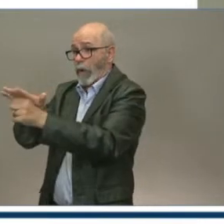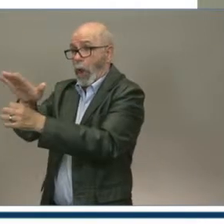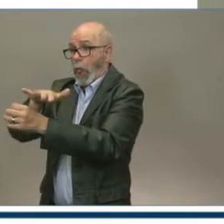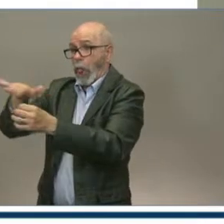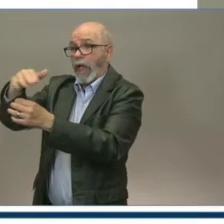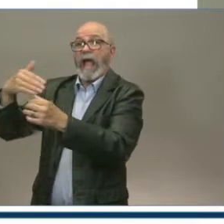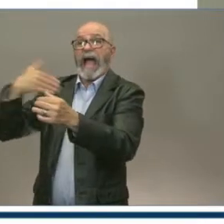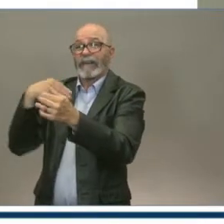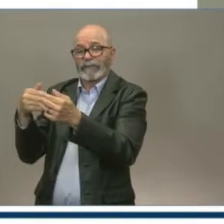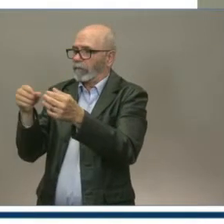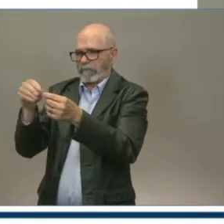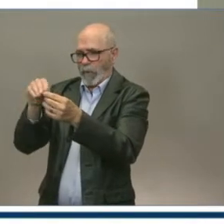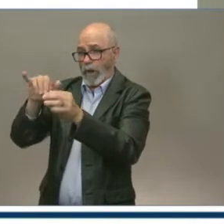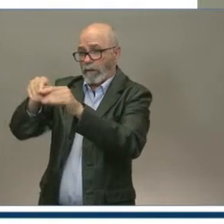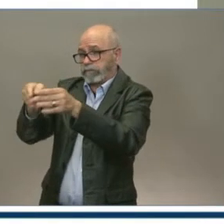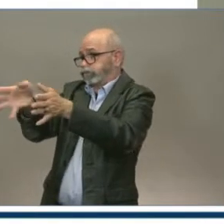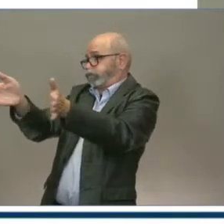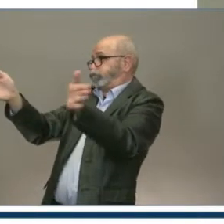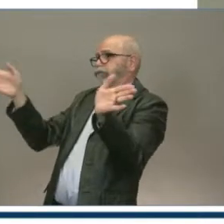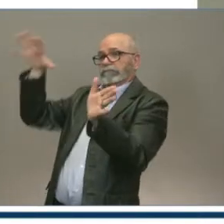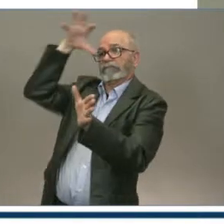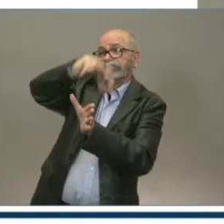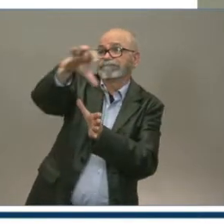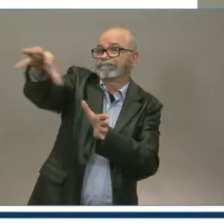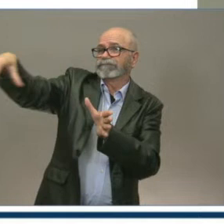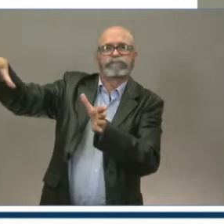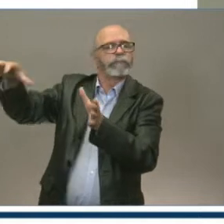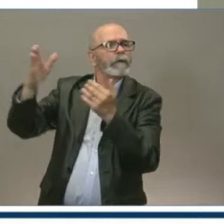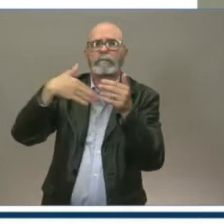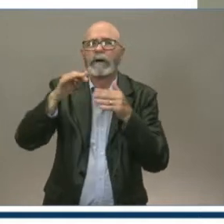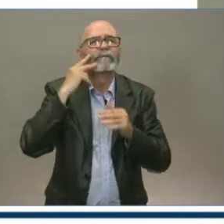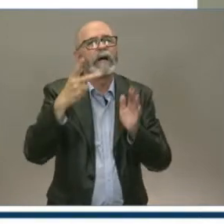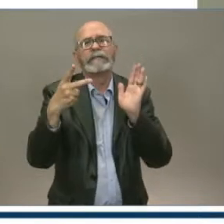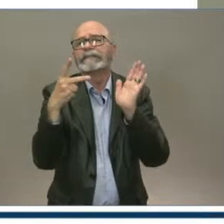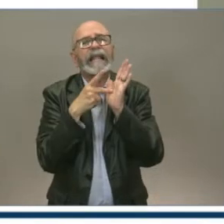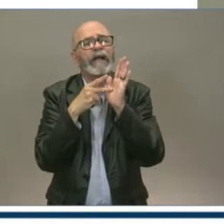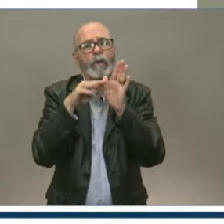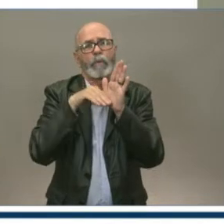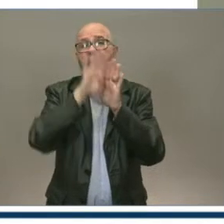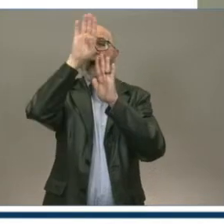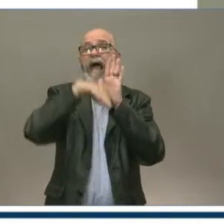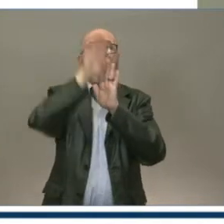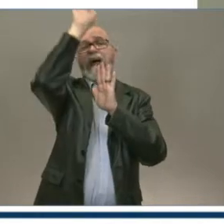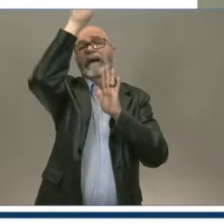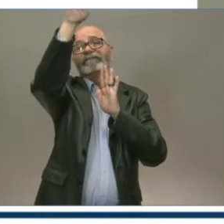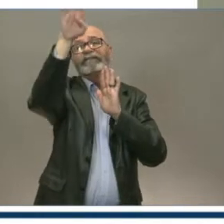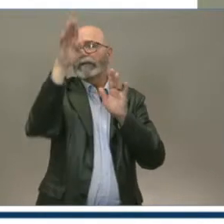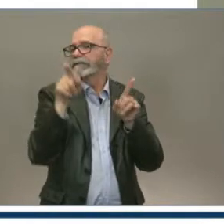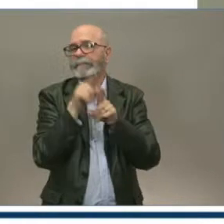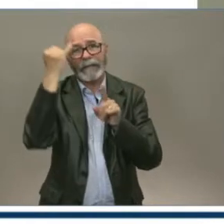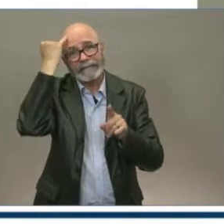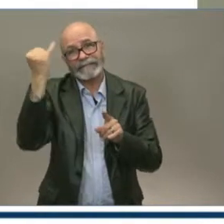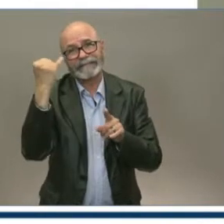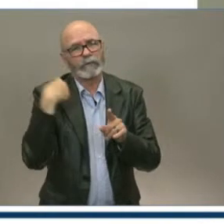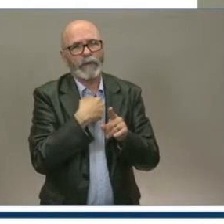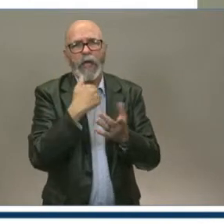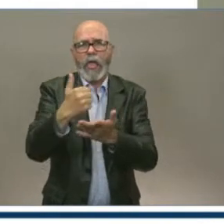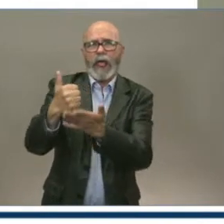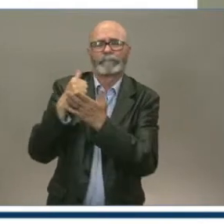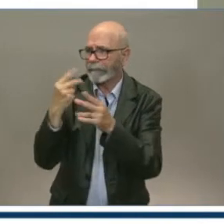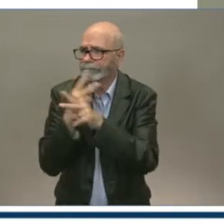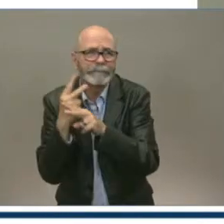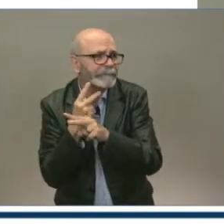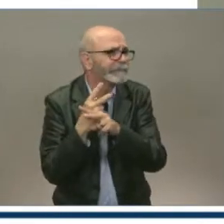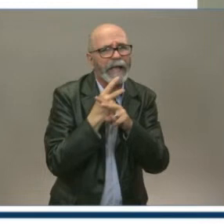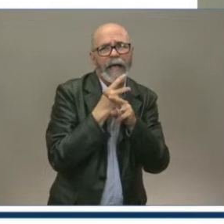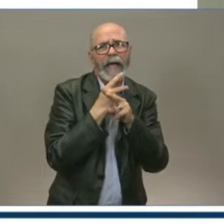all through the second wave, and it's an approach that has shown that it works. It helps helps keep us out in front of in any community, helps